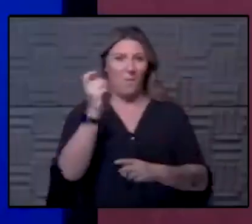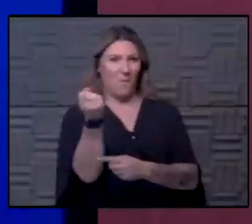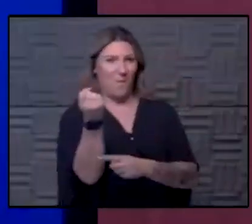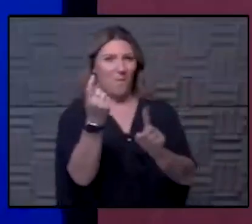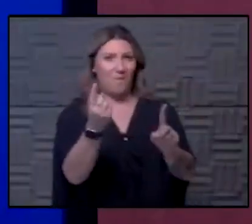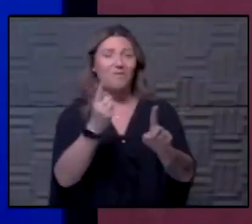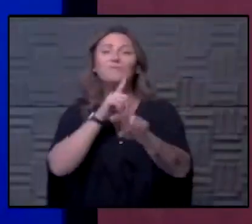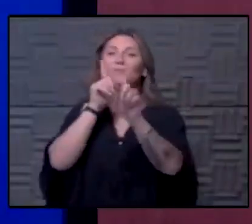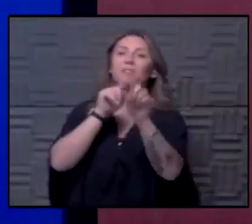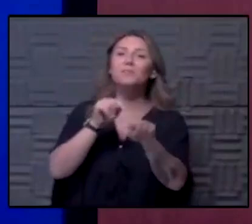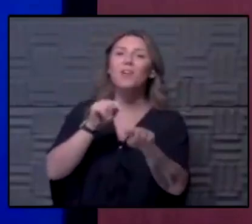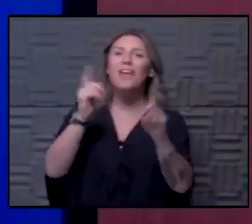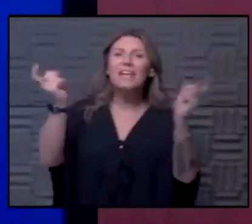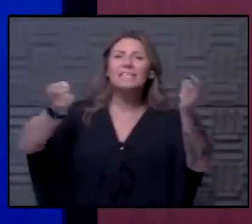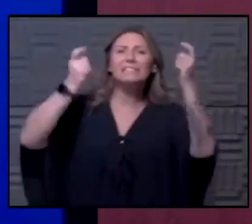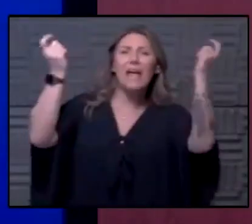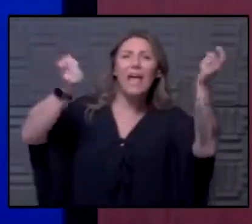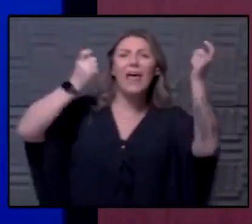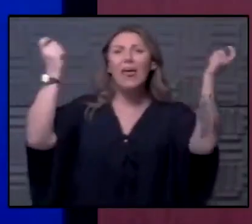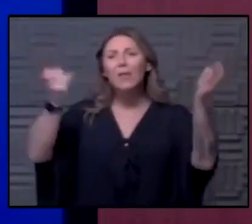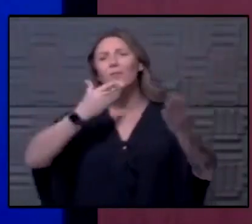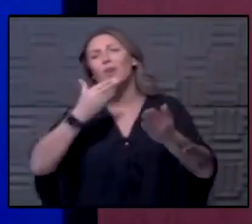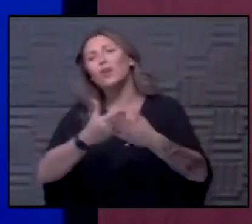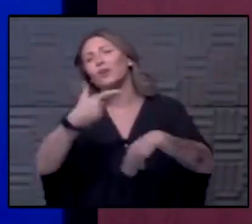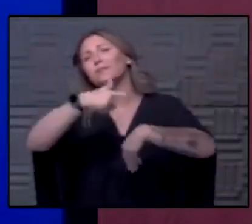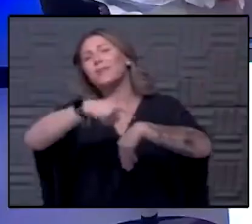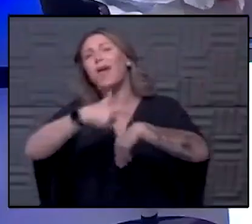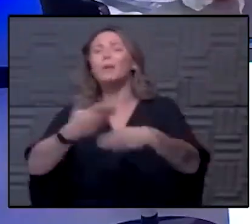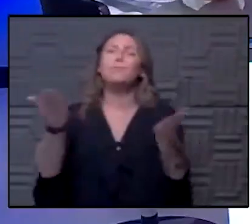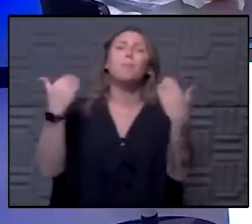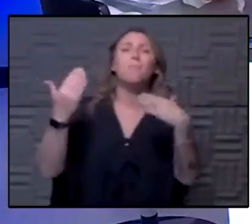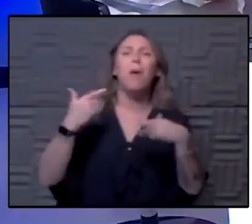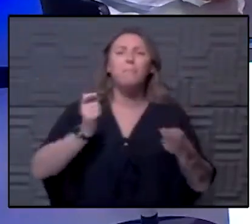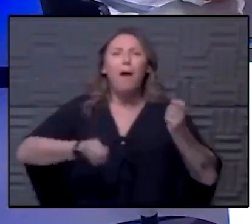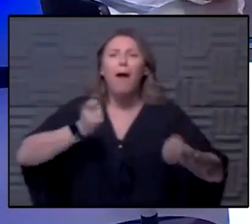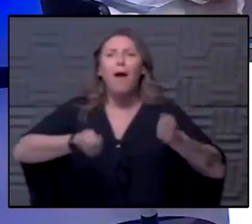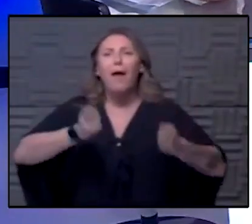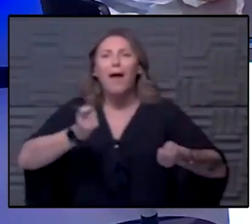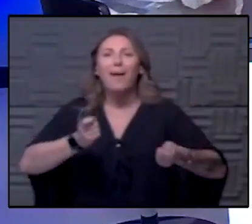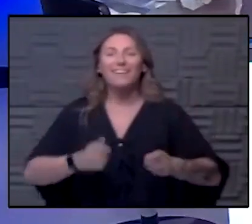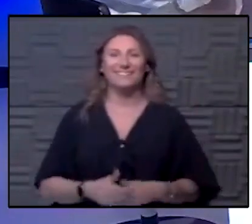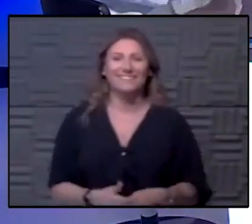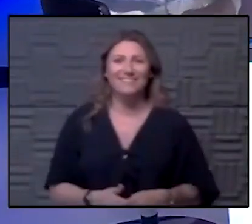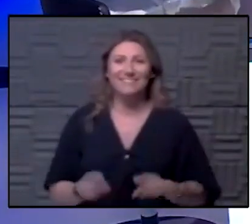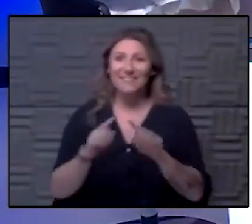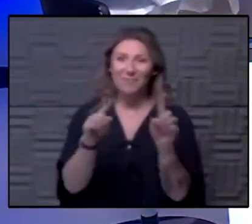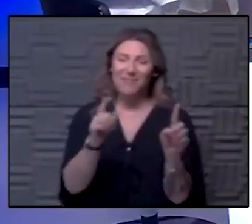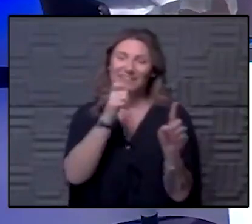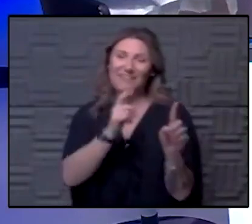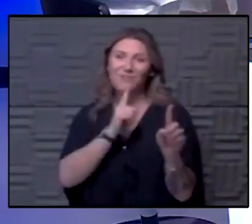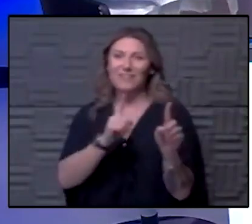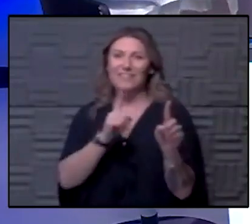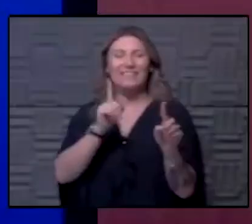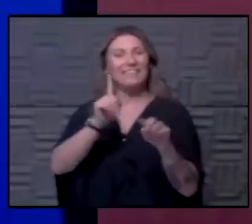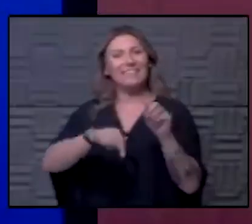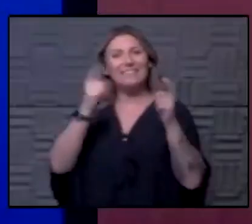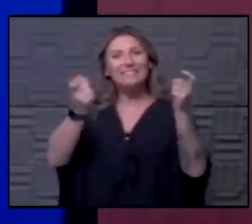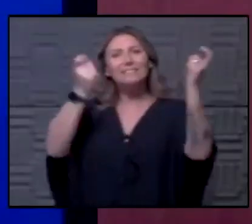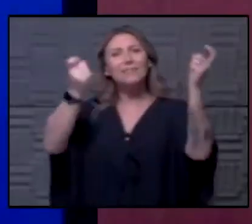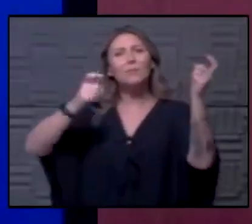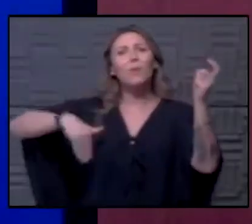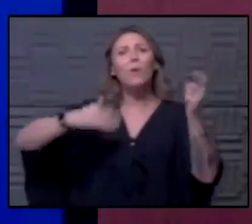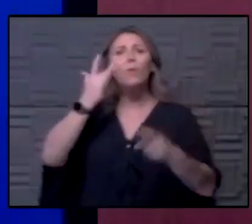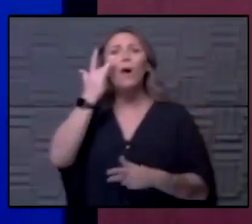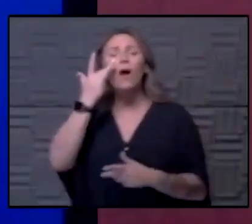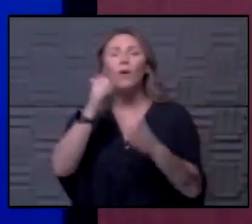response. Celebrate good times. Come on. Bump, bump, bump, bump. But not really. You can't celebrate yet without your mask on